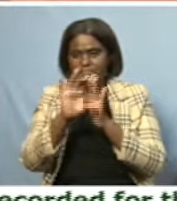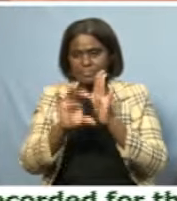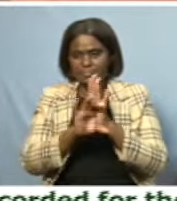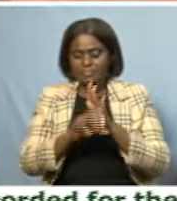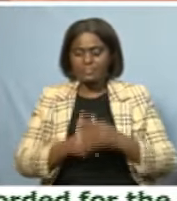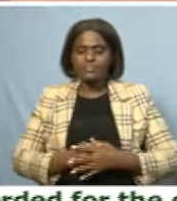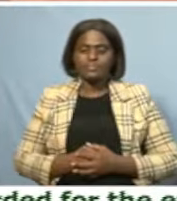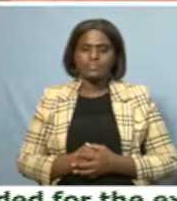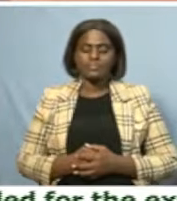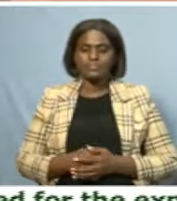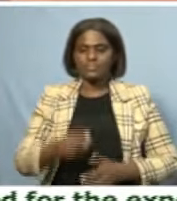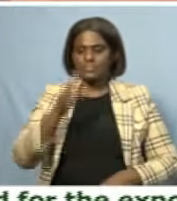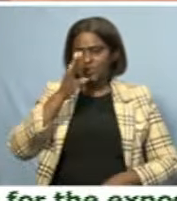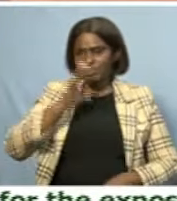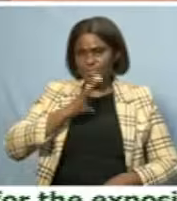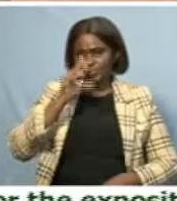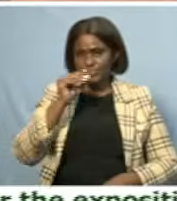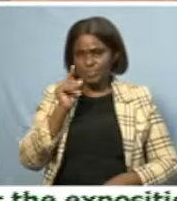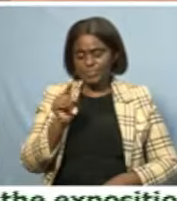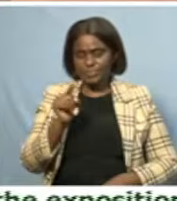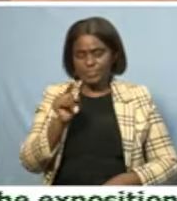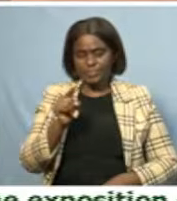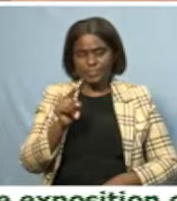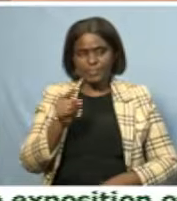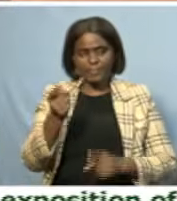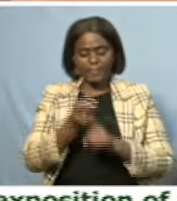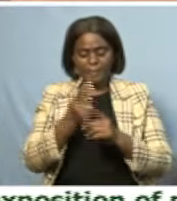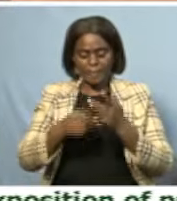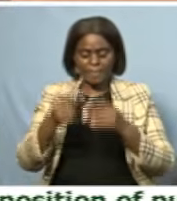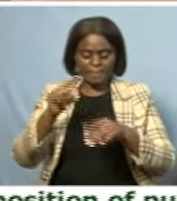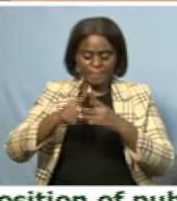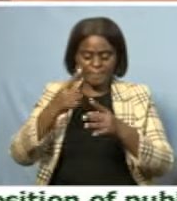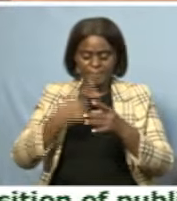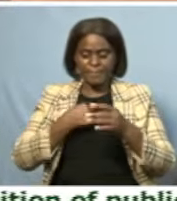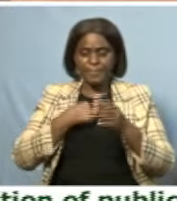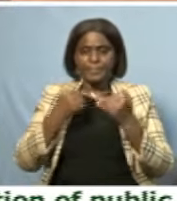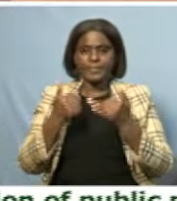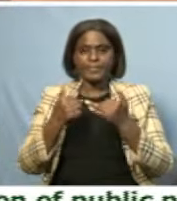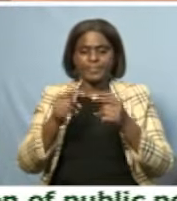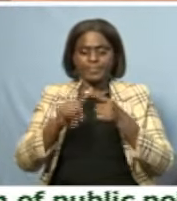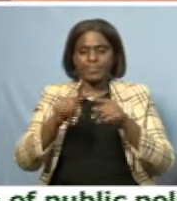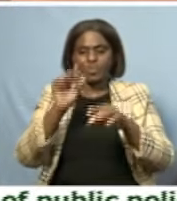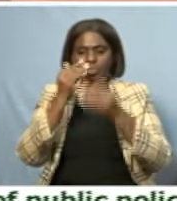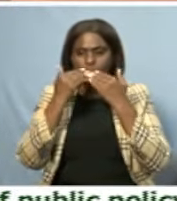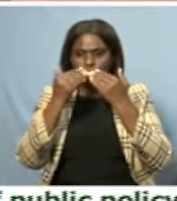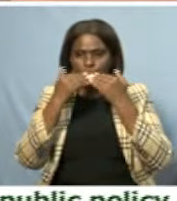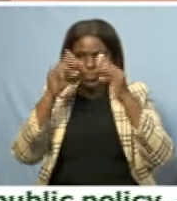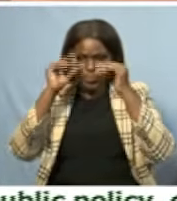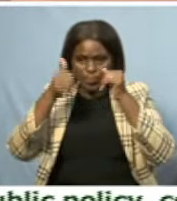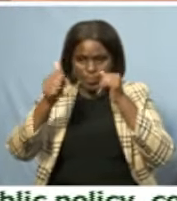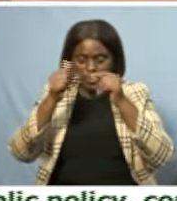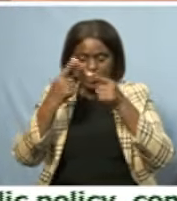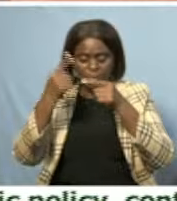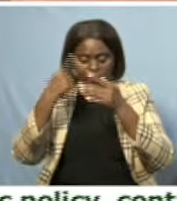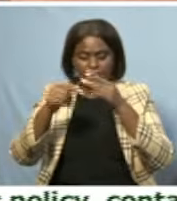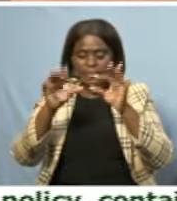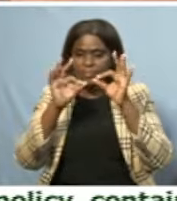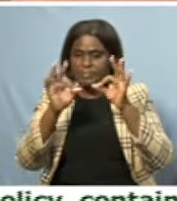Constitution. Madam Speaker, from the outset, allow me to commend the President for